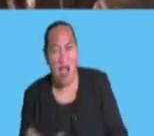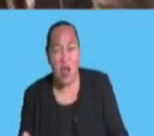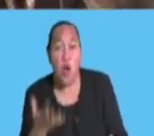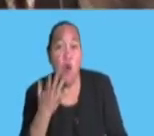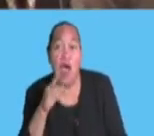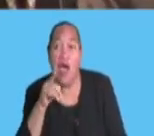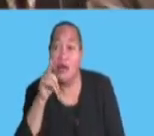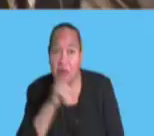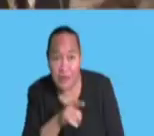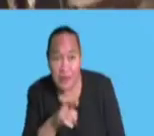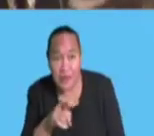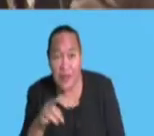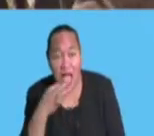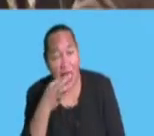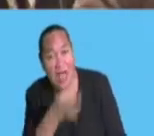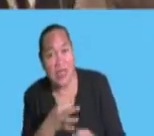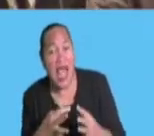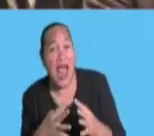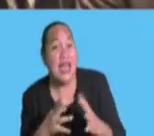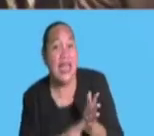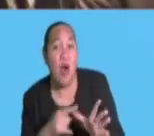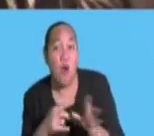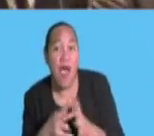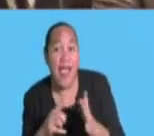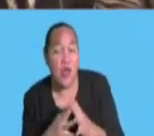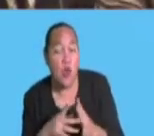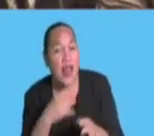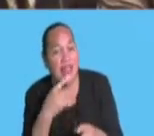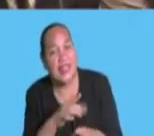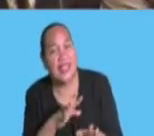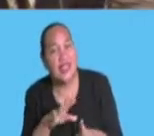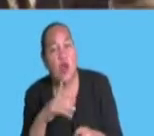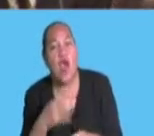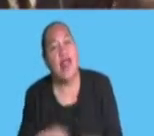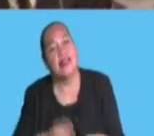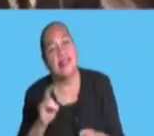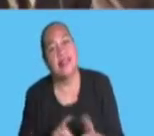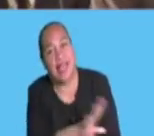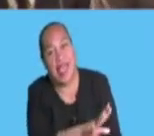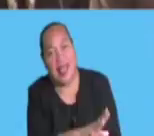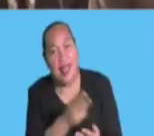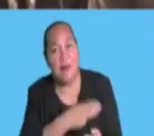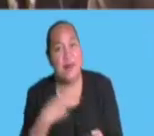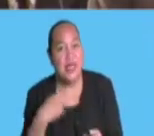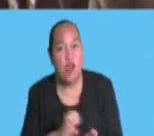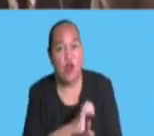Nawai Kula was asked, what is your alternate budget? You know what his reply was? Sack the Minister of Economy, sack the Prime